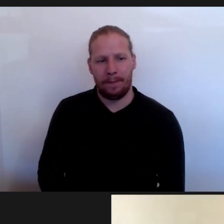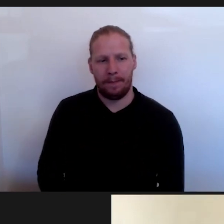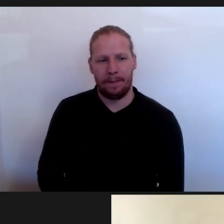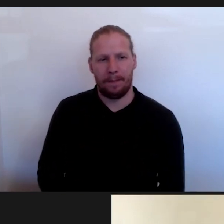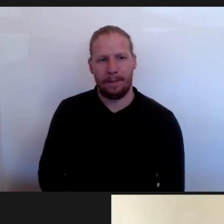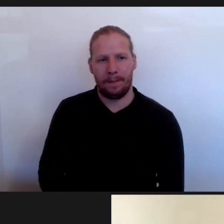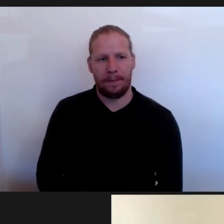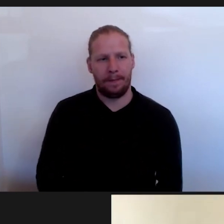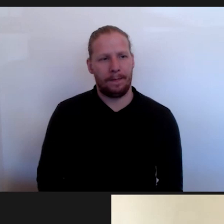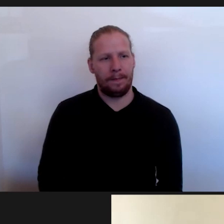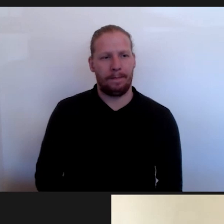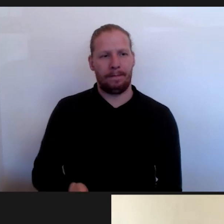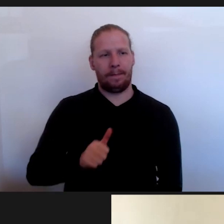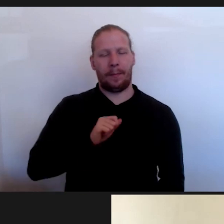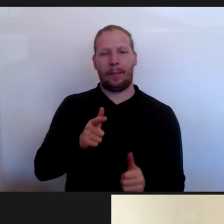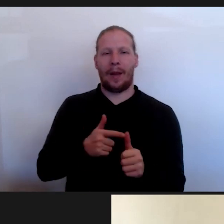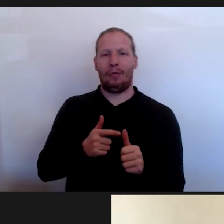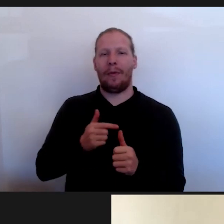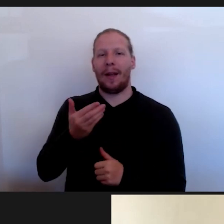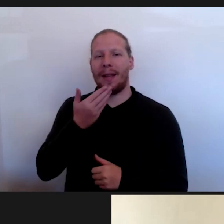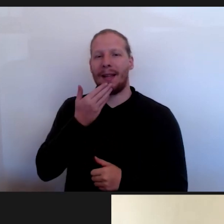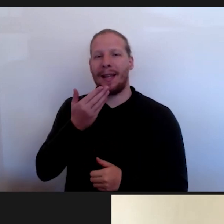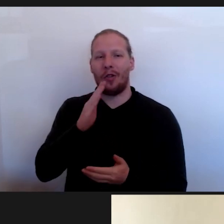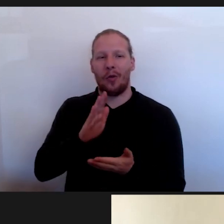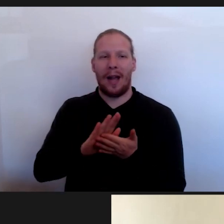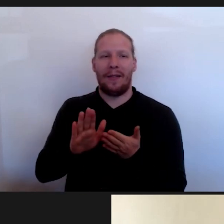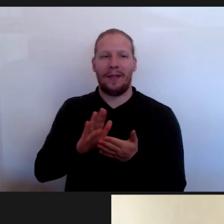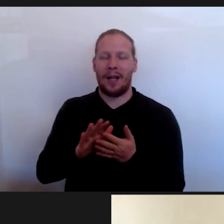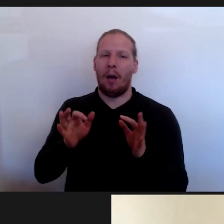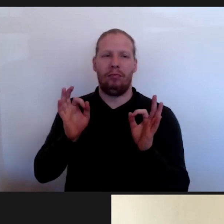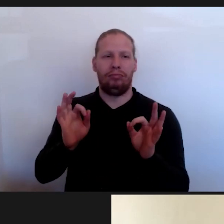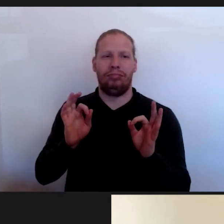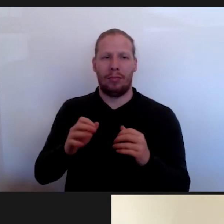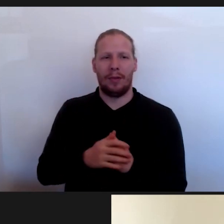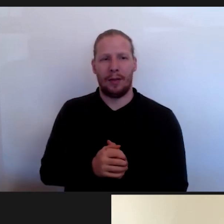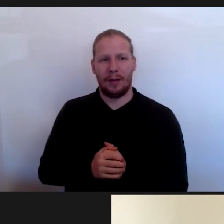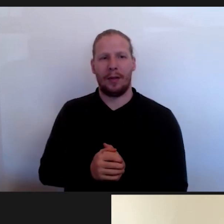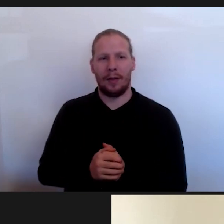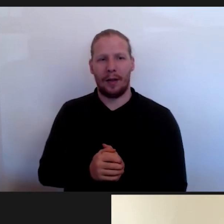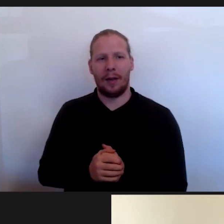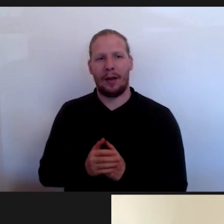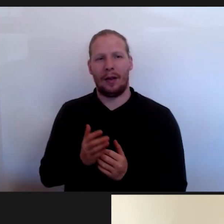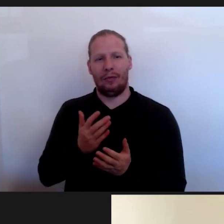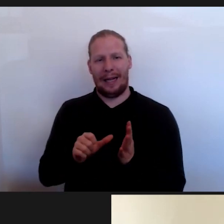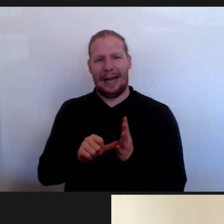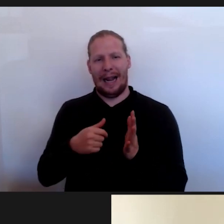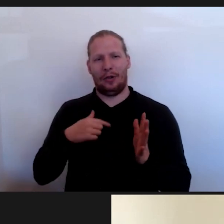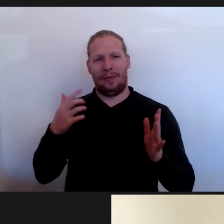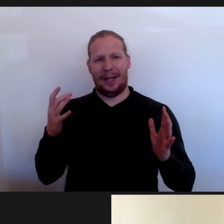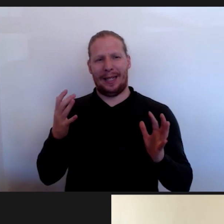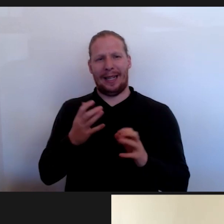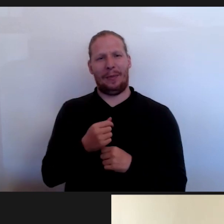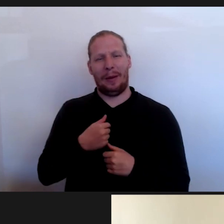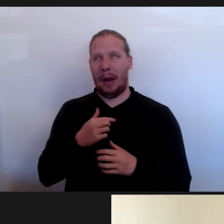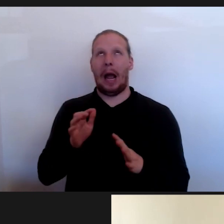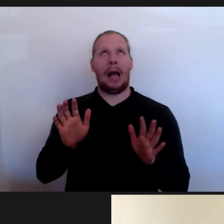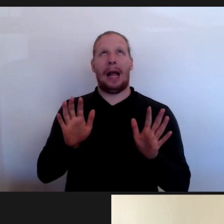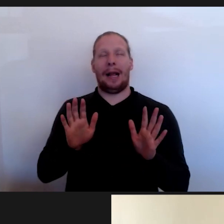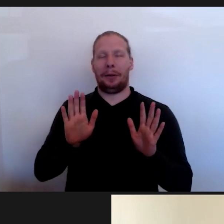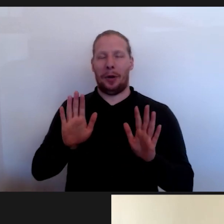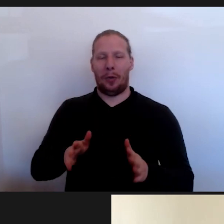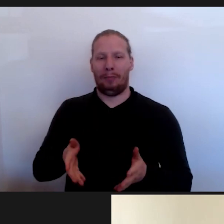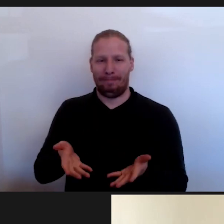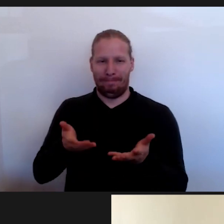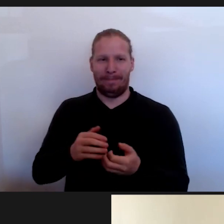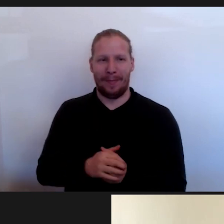Okay, thank you, Hafsa. I loved it. So I will struggle to summarize. I won't summarize. I won't dare to do that.